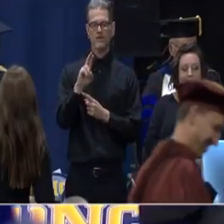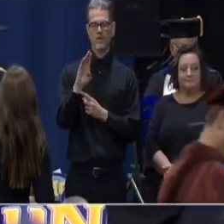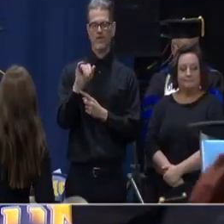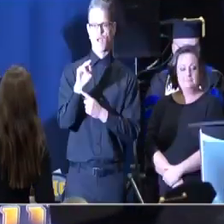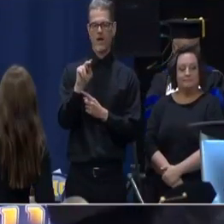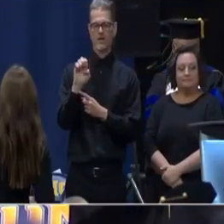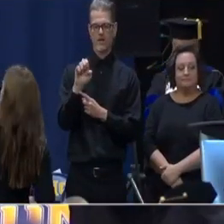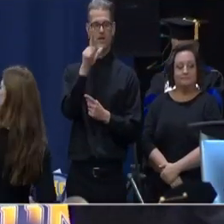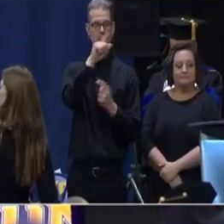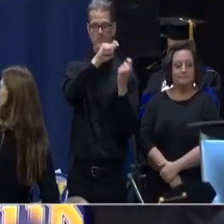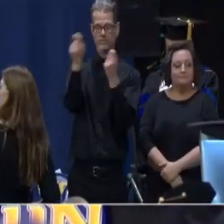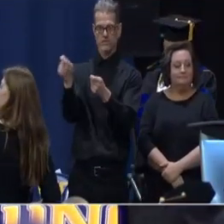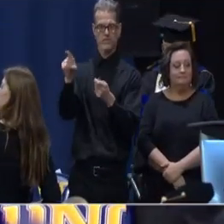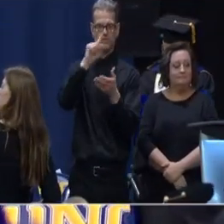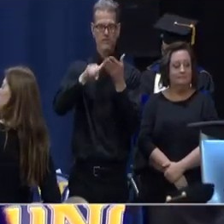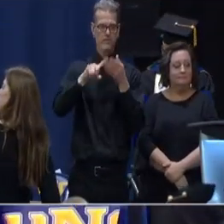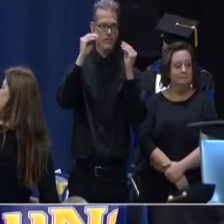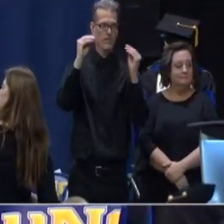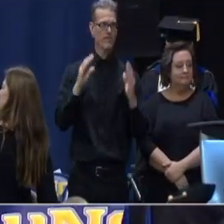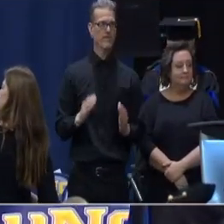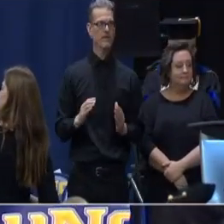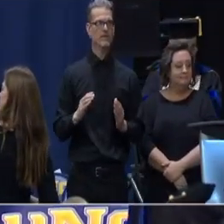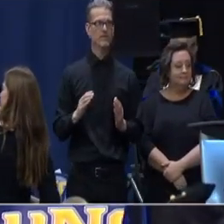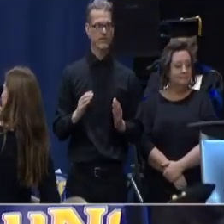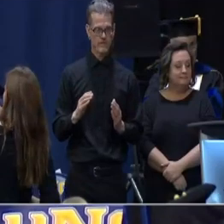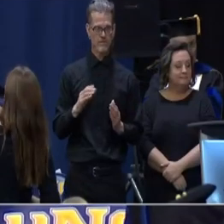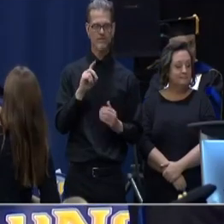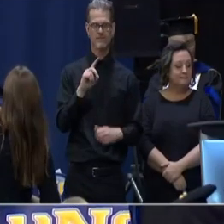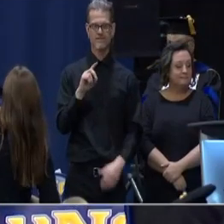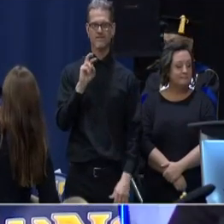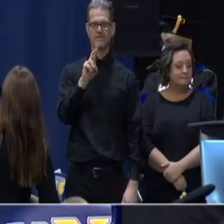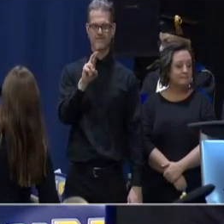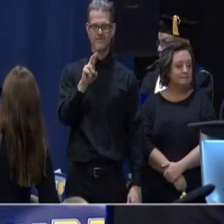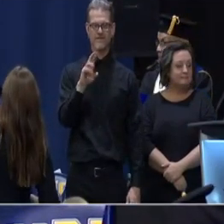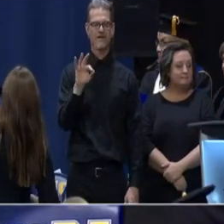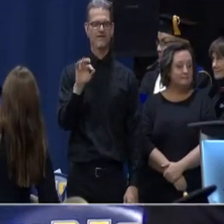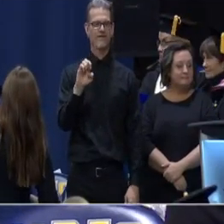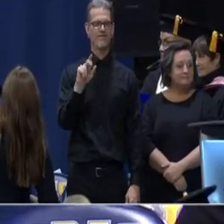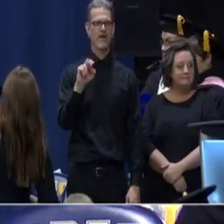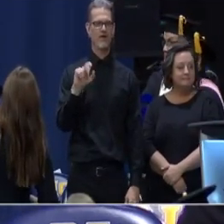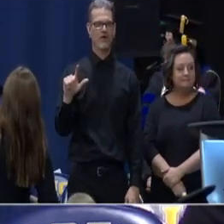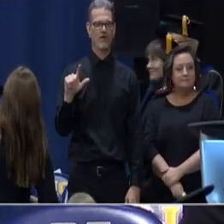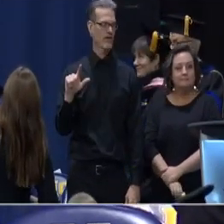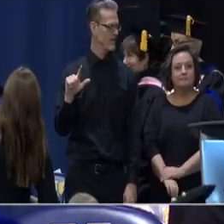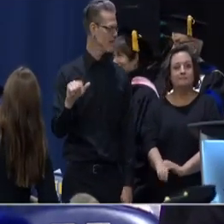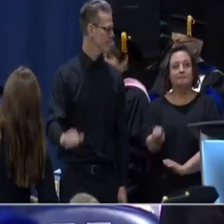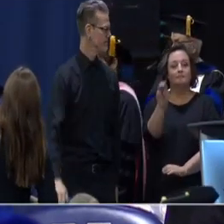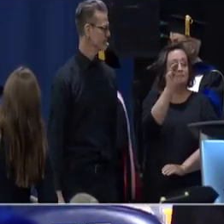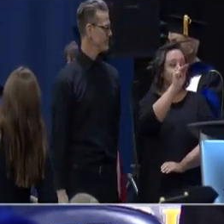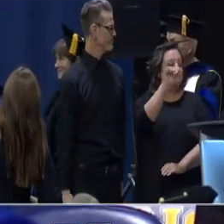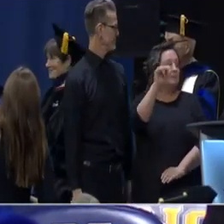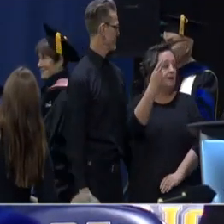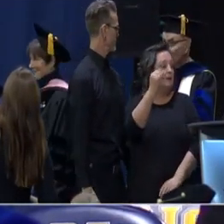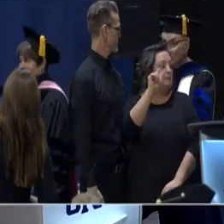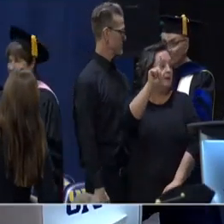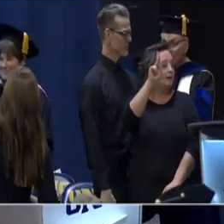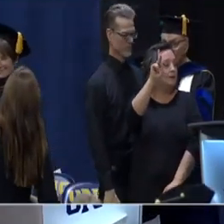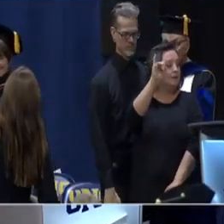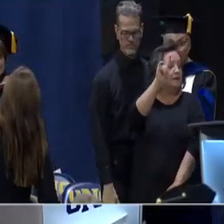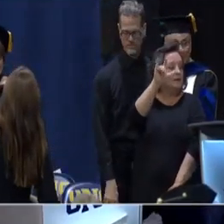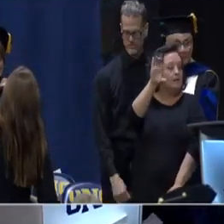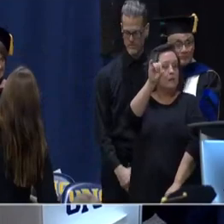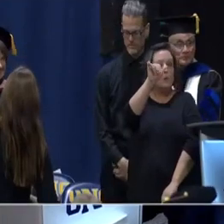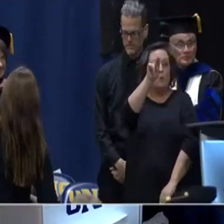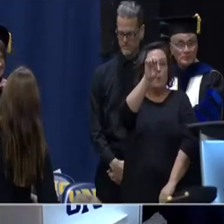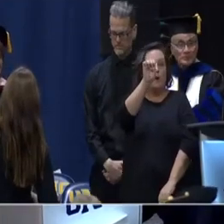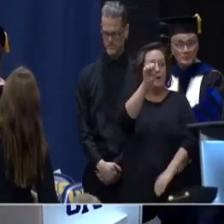is being hooded by her research professor, Dr. Farrell. Michael Kilcoyne. Michael